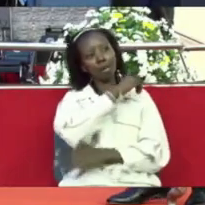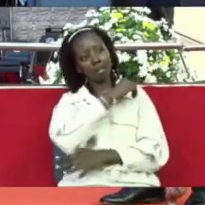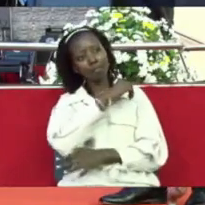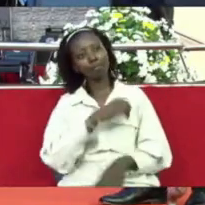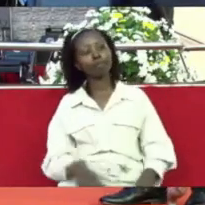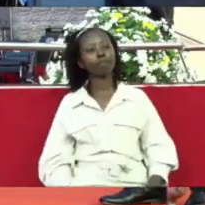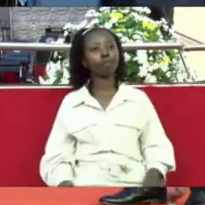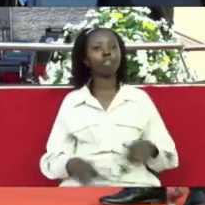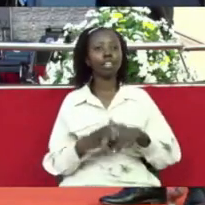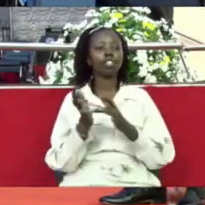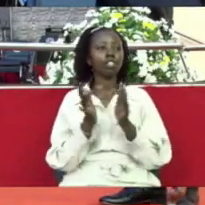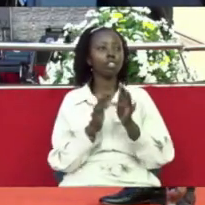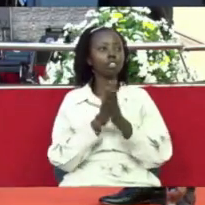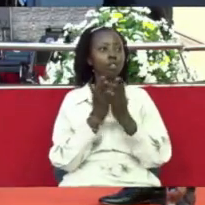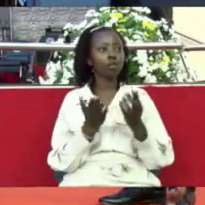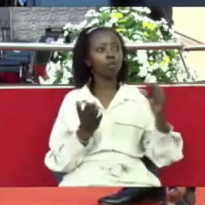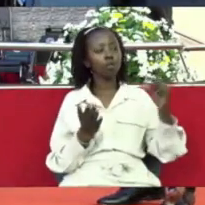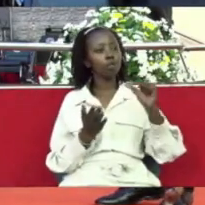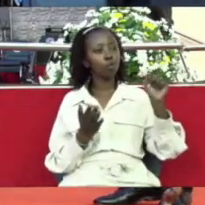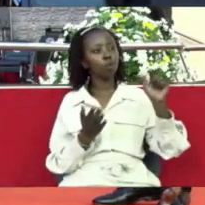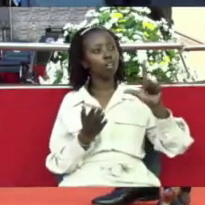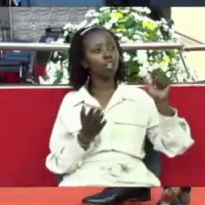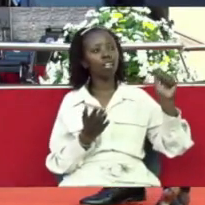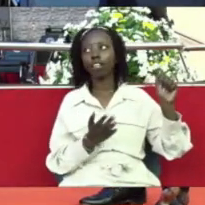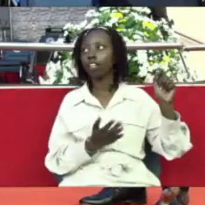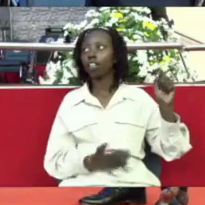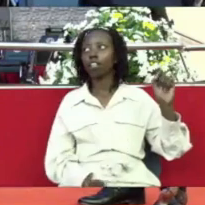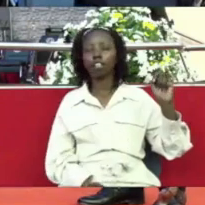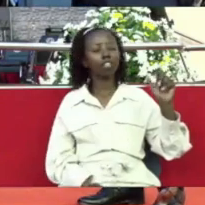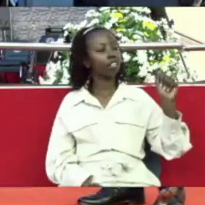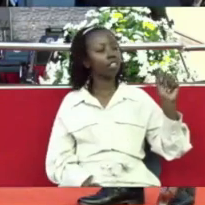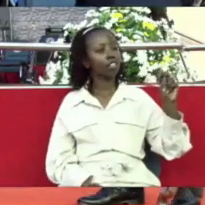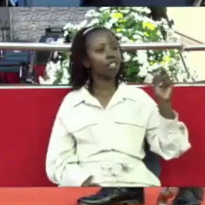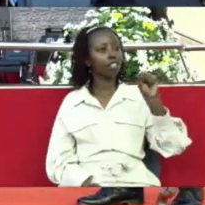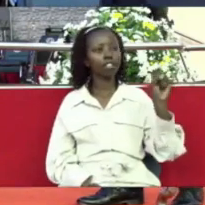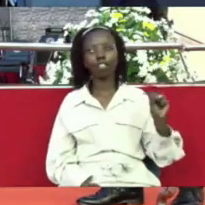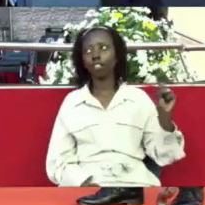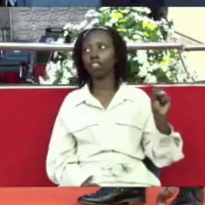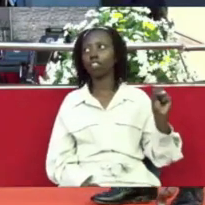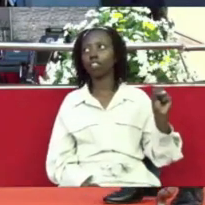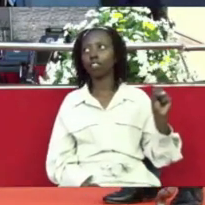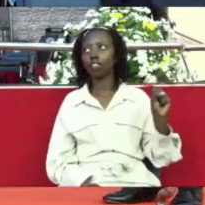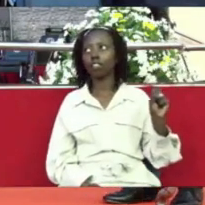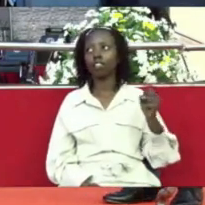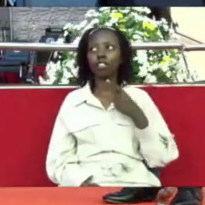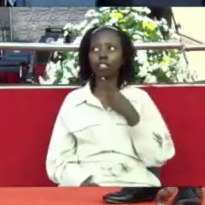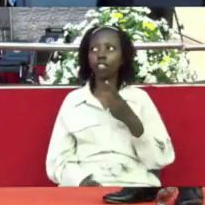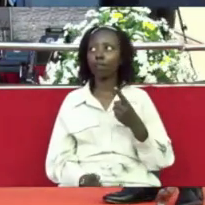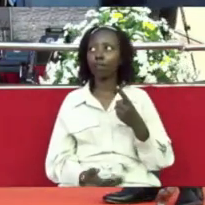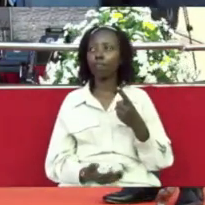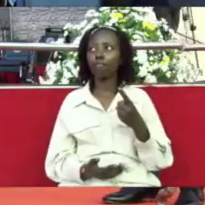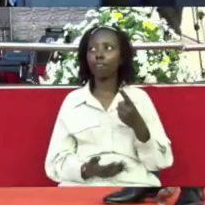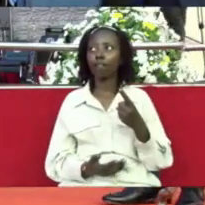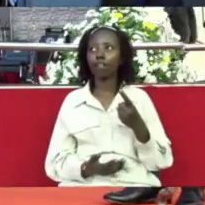In Galatians 6, 7, and 8, it reads, "For he who sows to his flesh will of the flesh reap corruption,